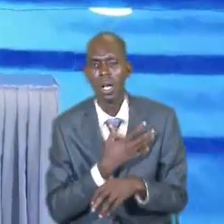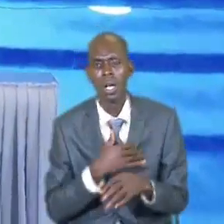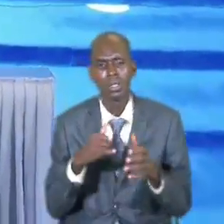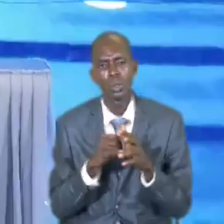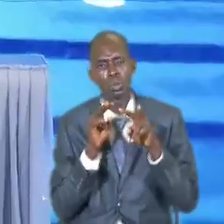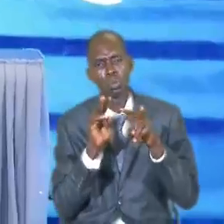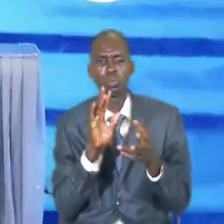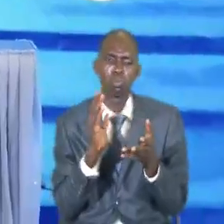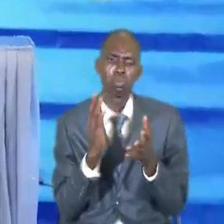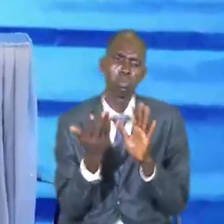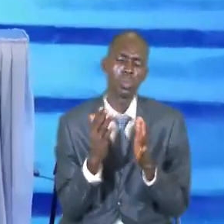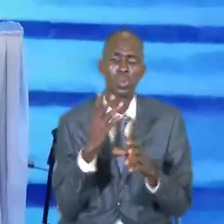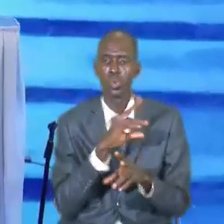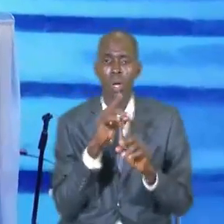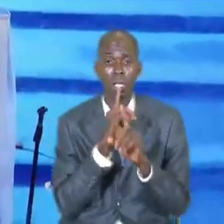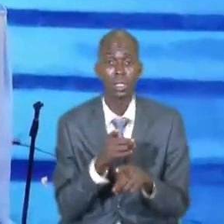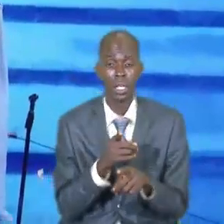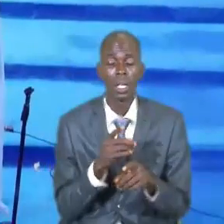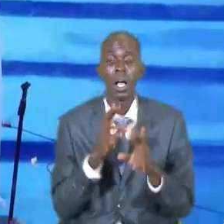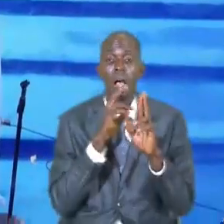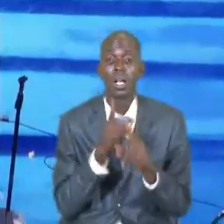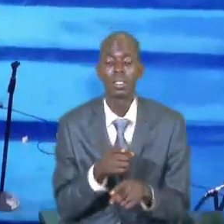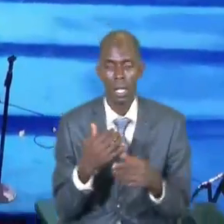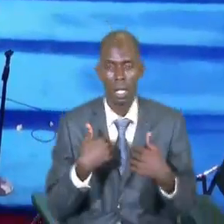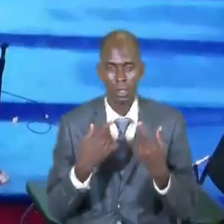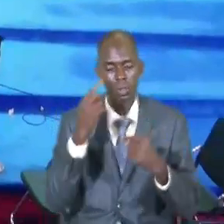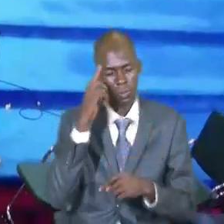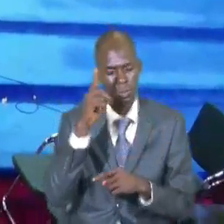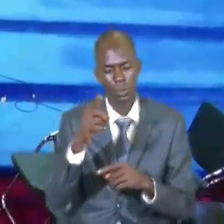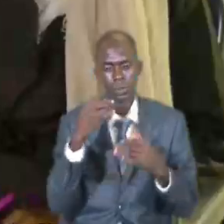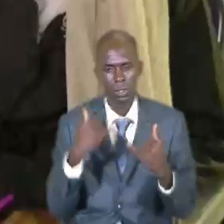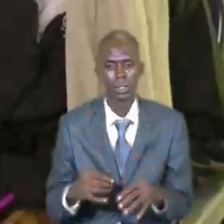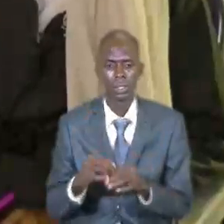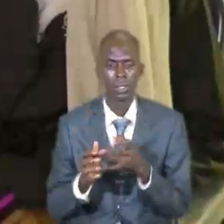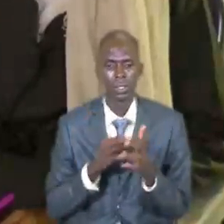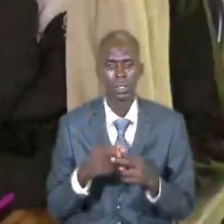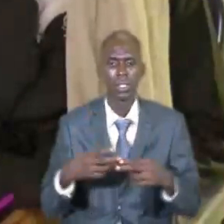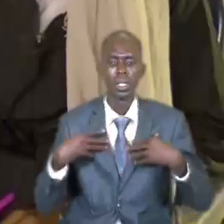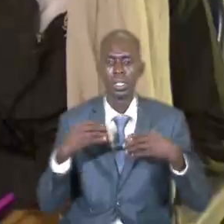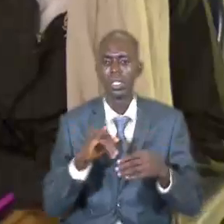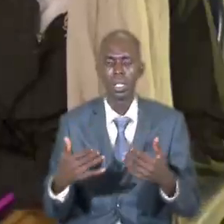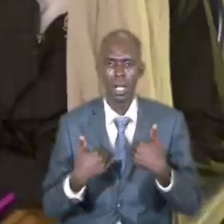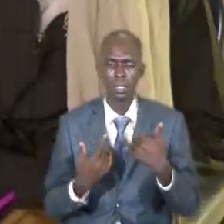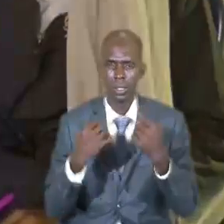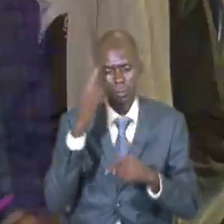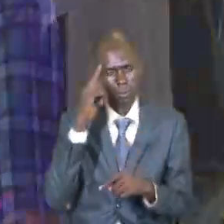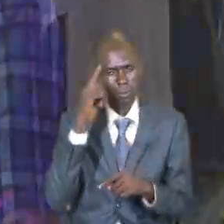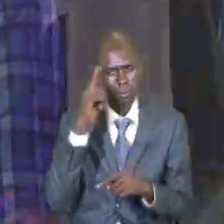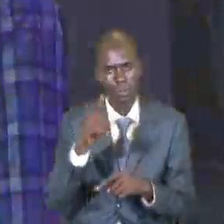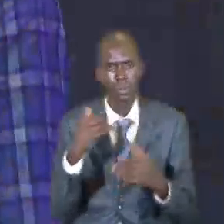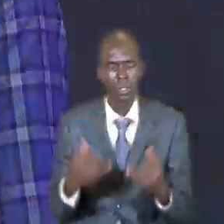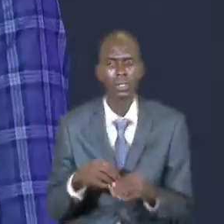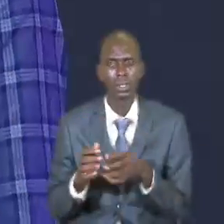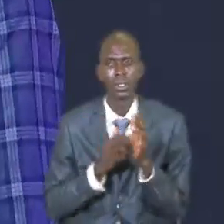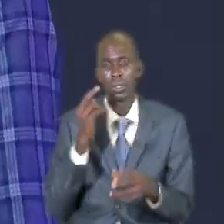Amen. Healing has come. Your cure has come. You know, it may not be physical healing. It